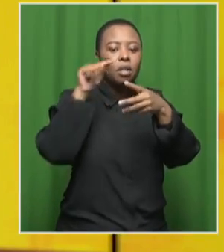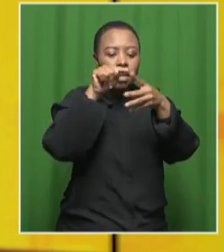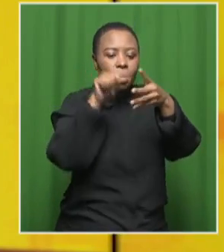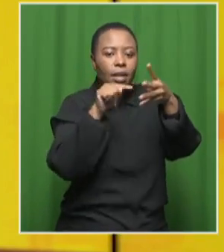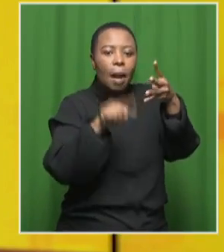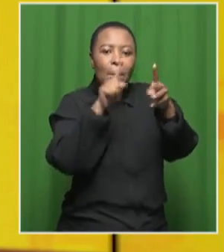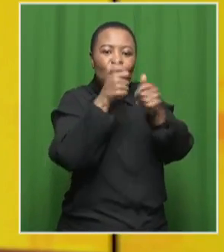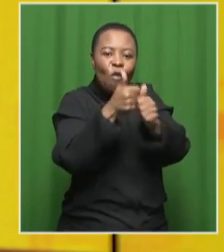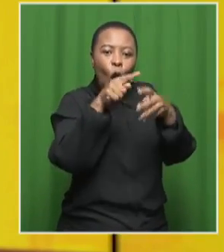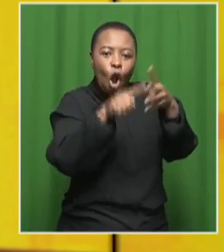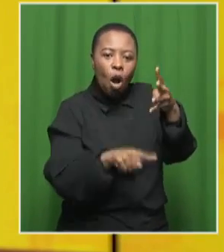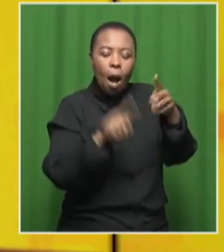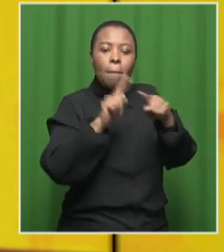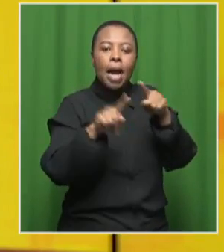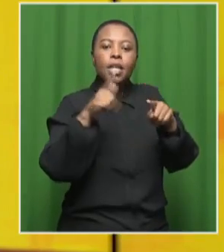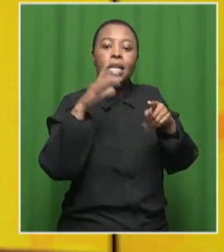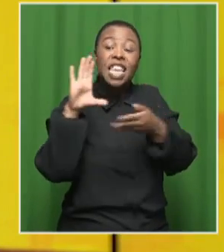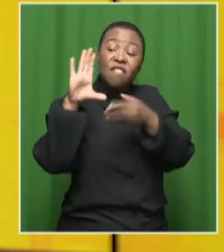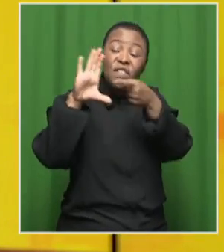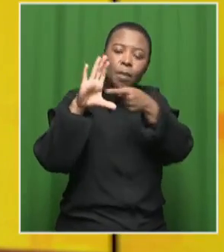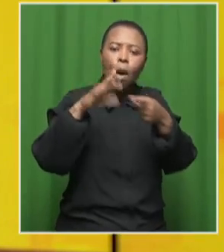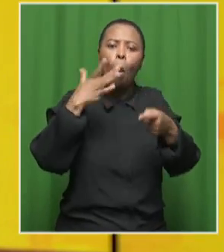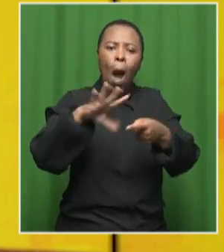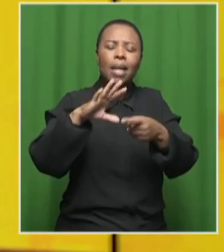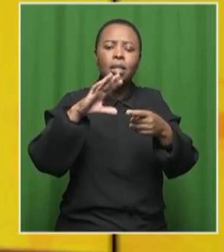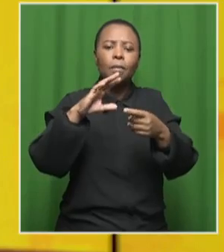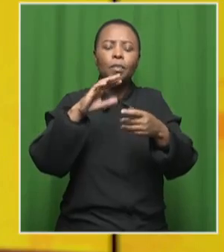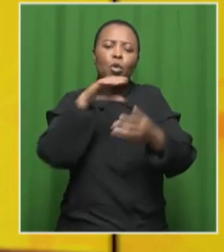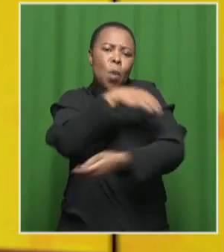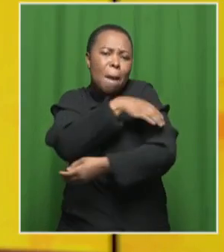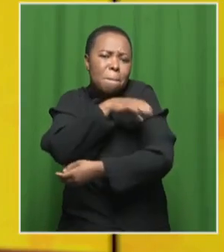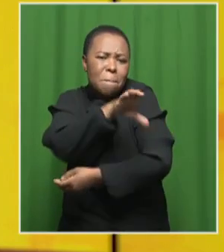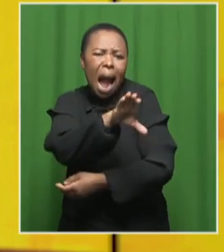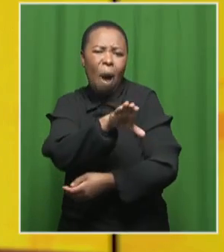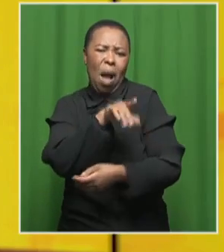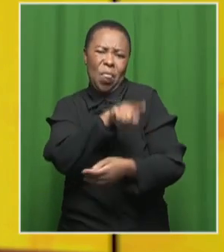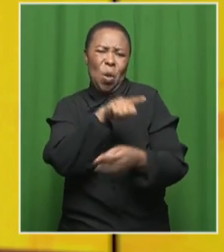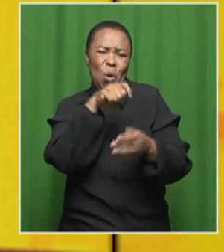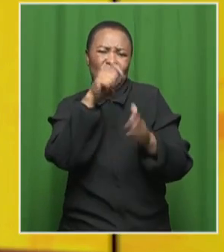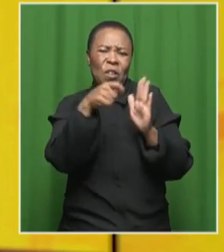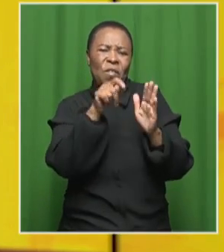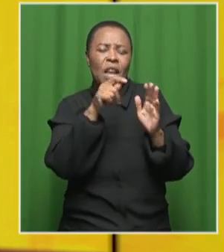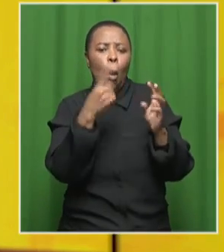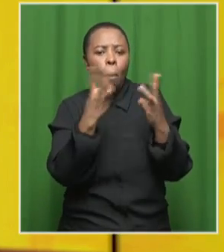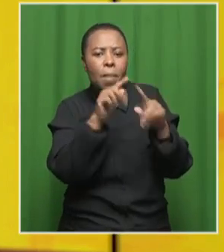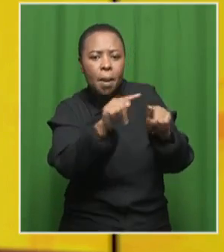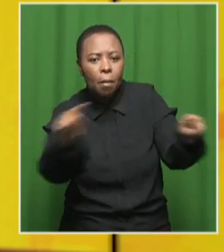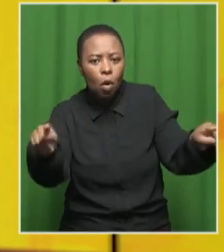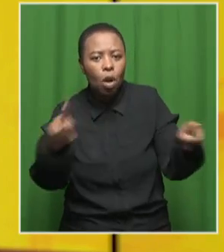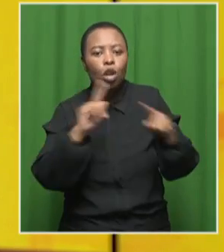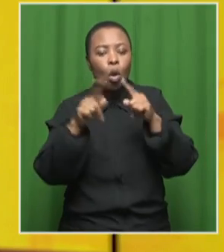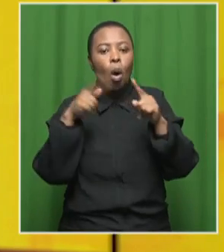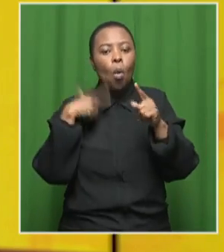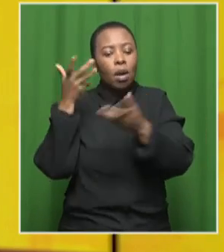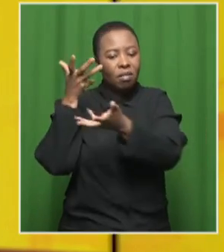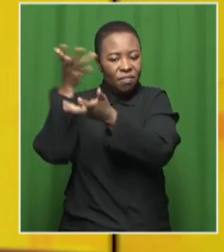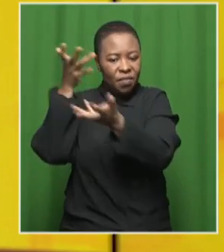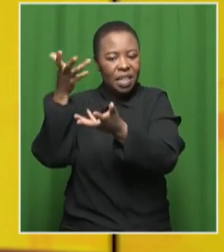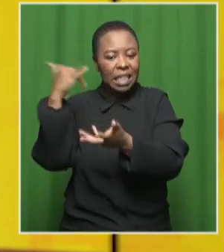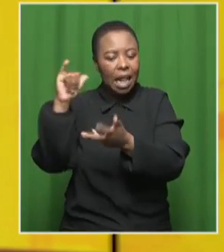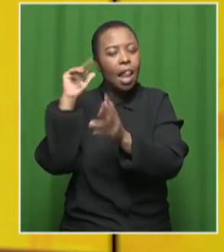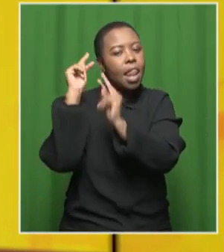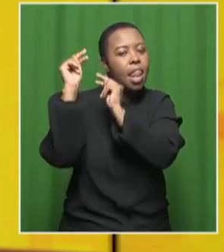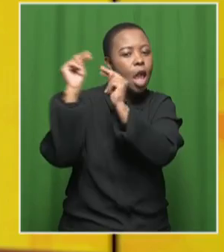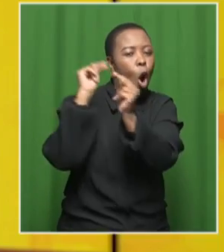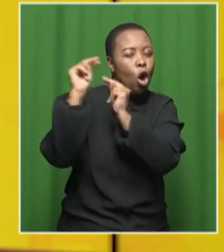that is trying to empower those voices. So we are speaking to a channel. We're still in the